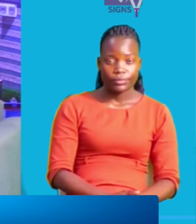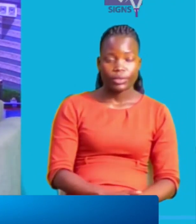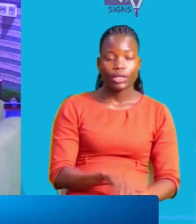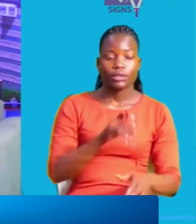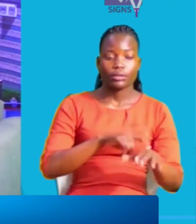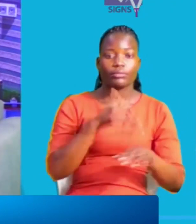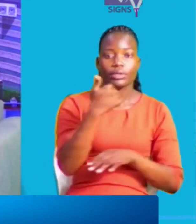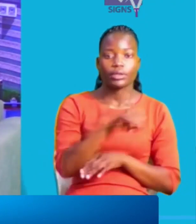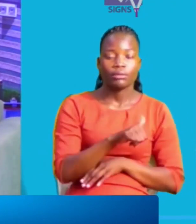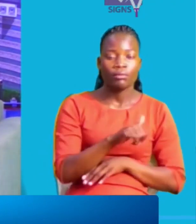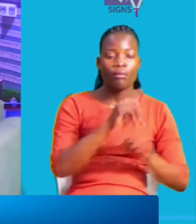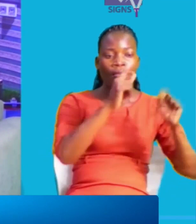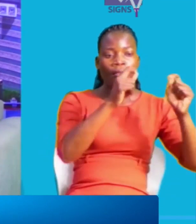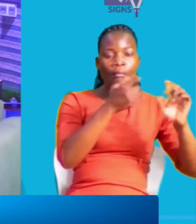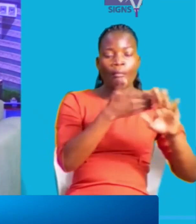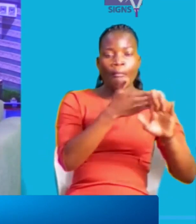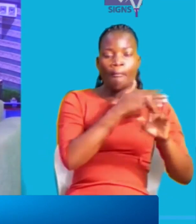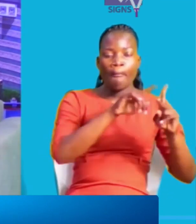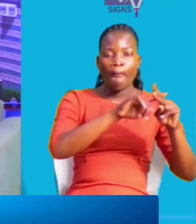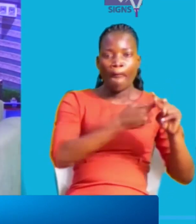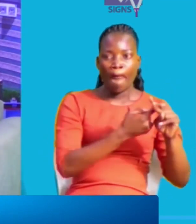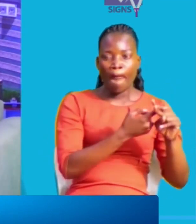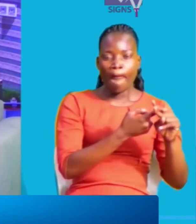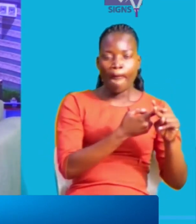any riots before it starts,